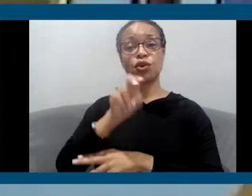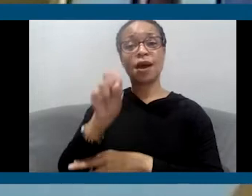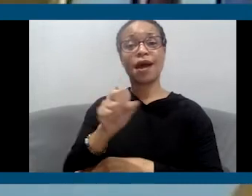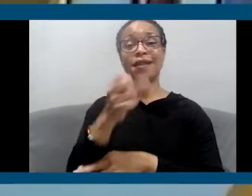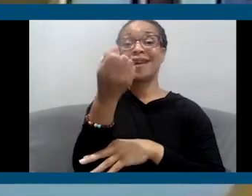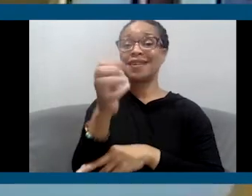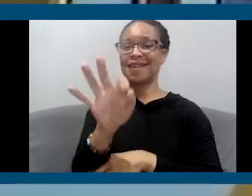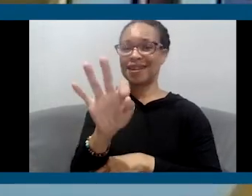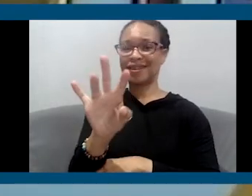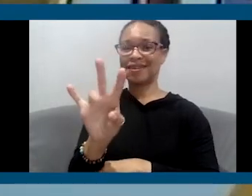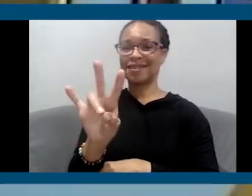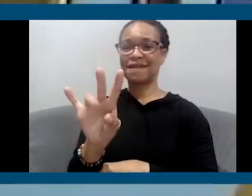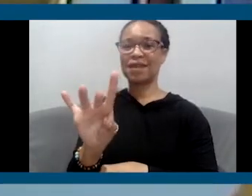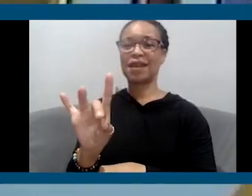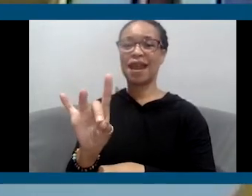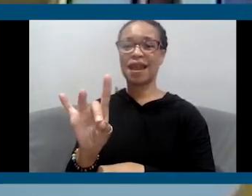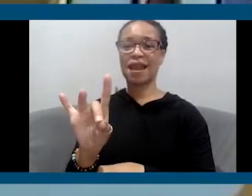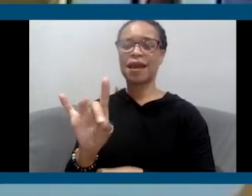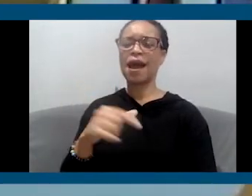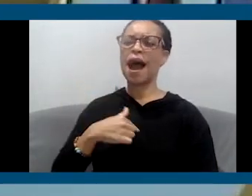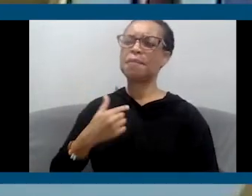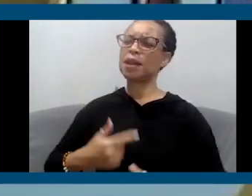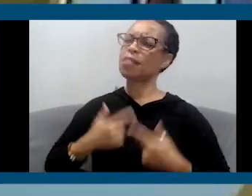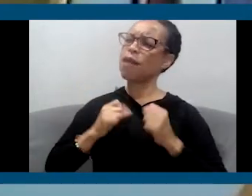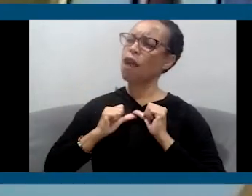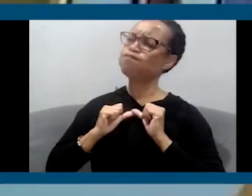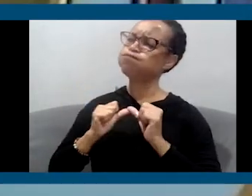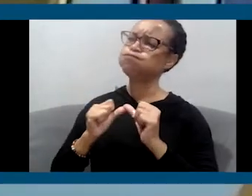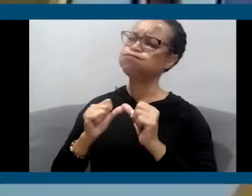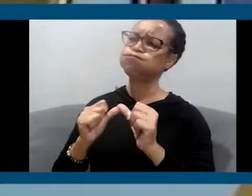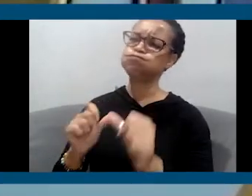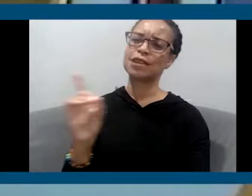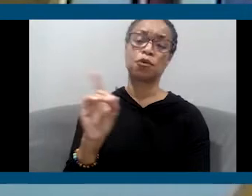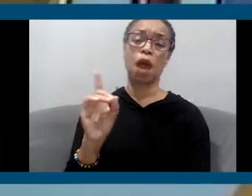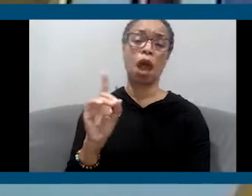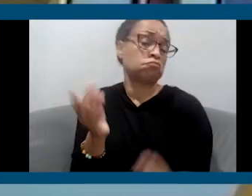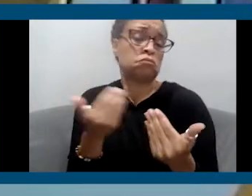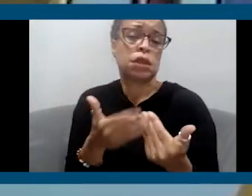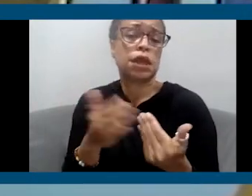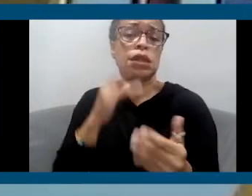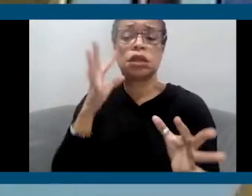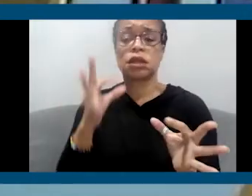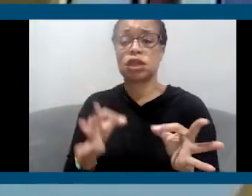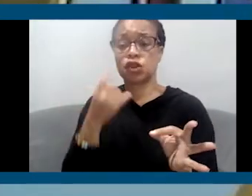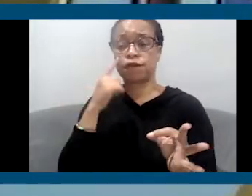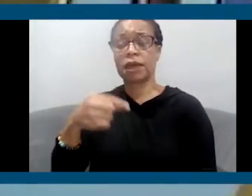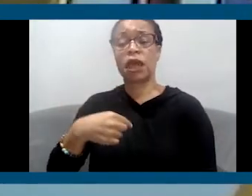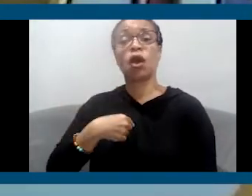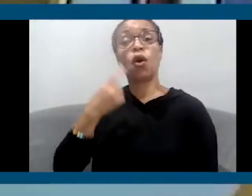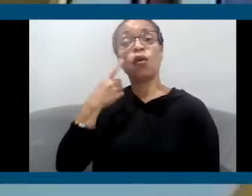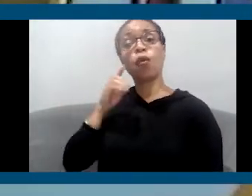1978. I've been a lifelong Democrat. It was easy choice for me since the Democratic Party